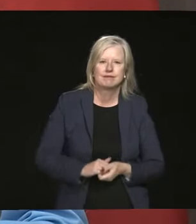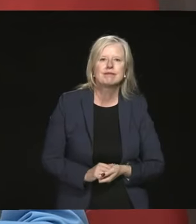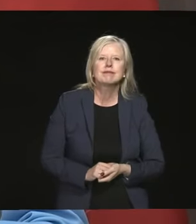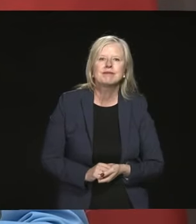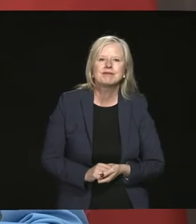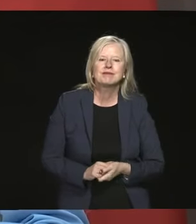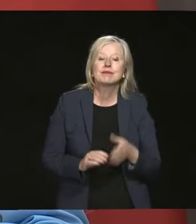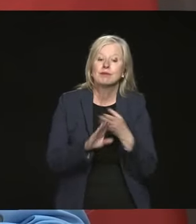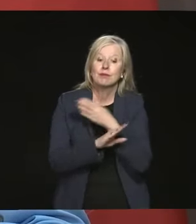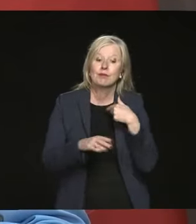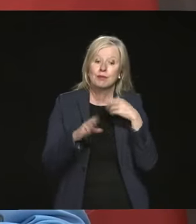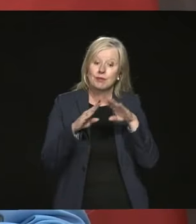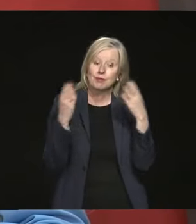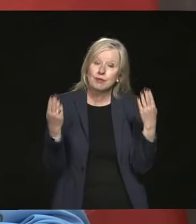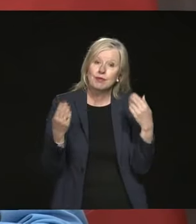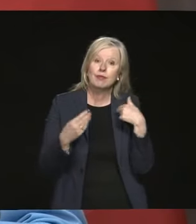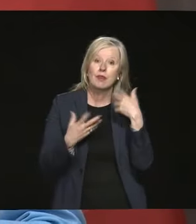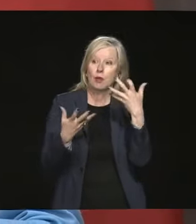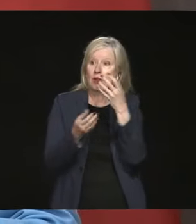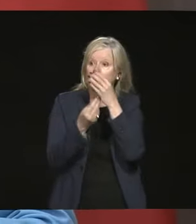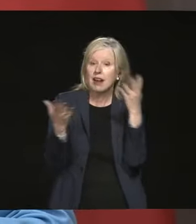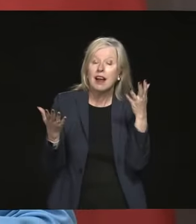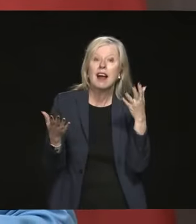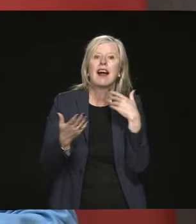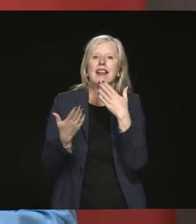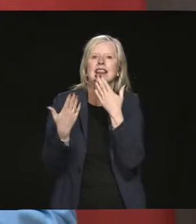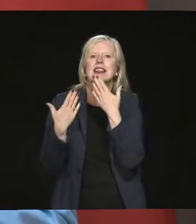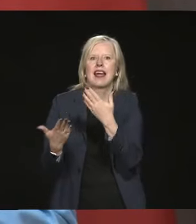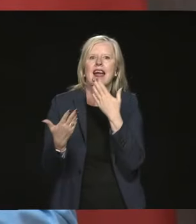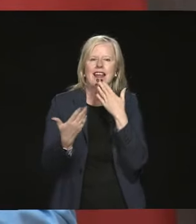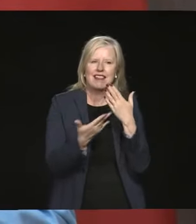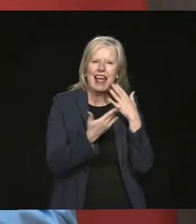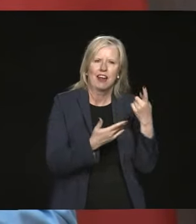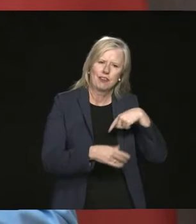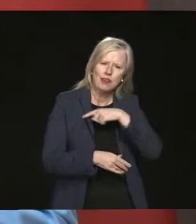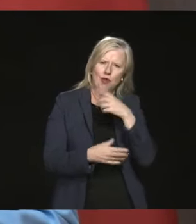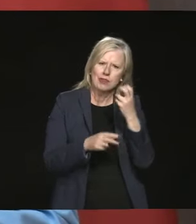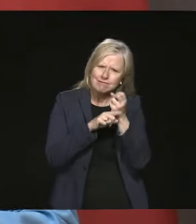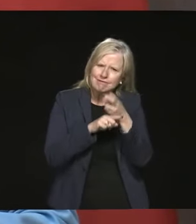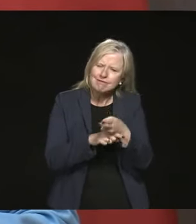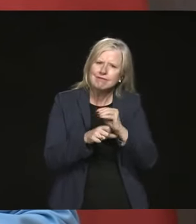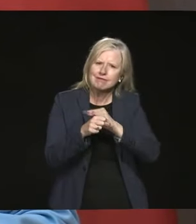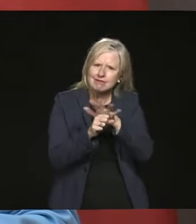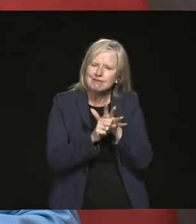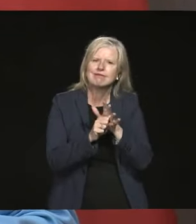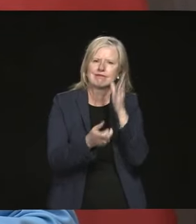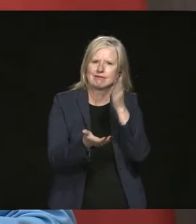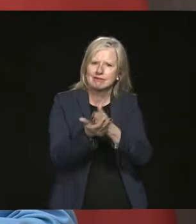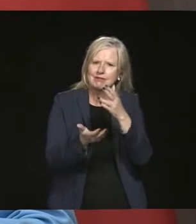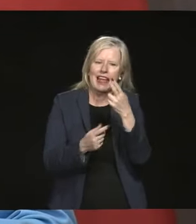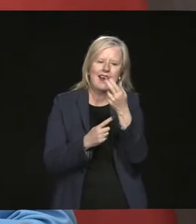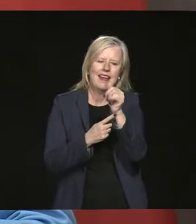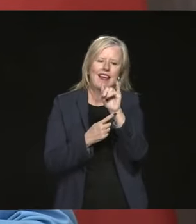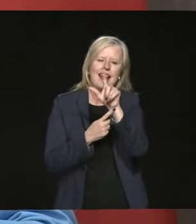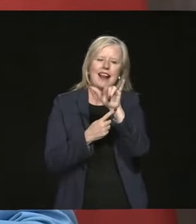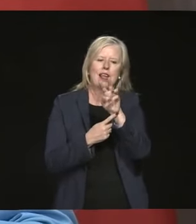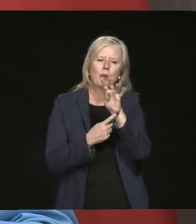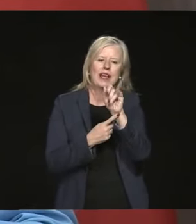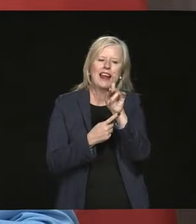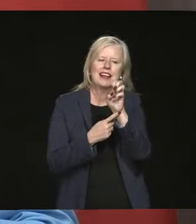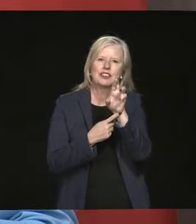a big thank you to Conquer COVID-19 and Haley Wickenheiser, who have been running PPE drives and